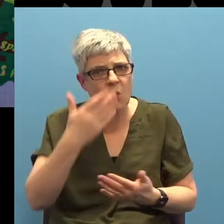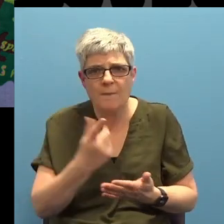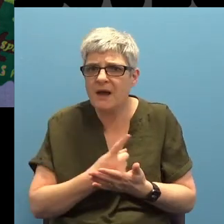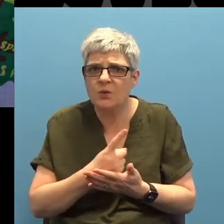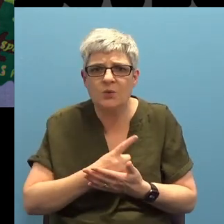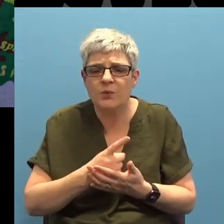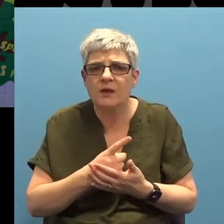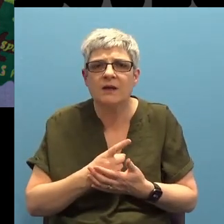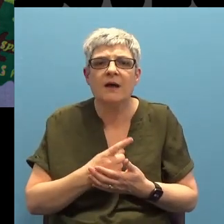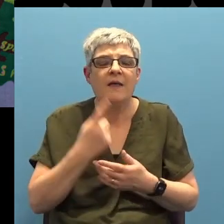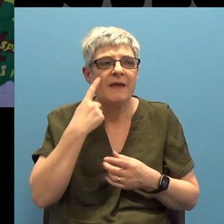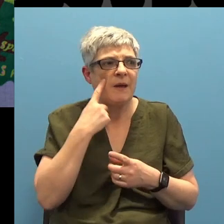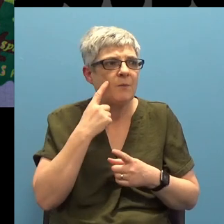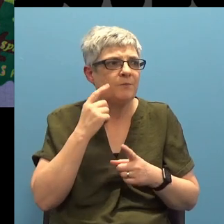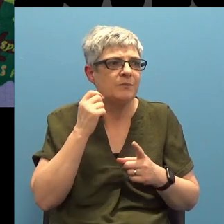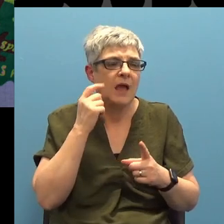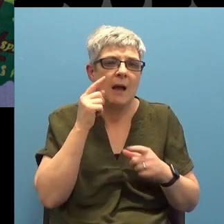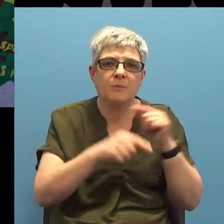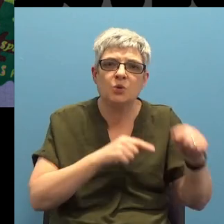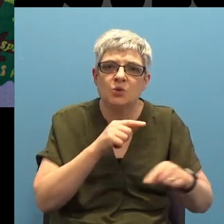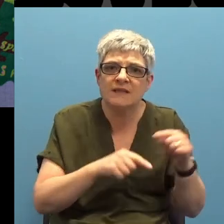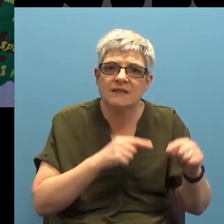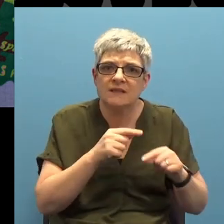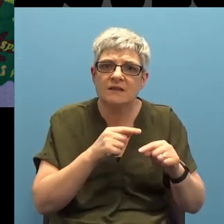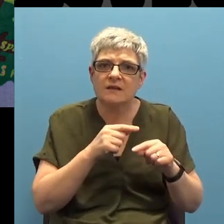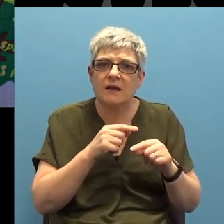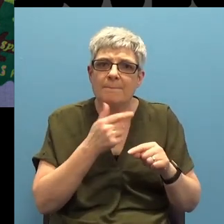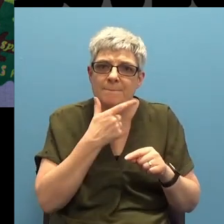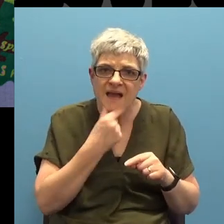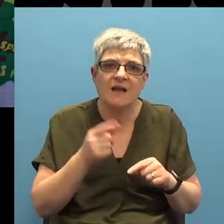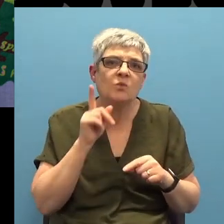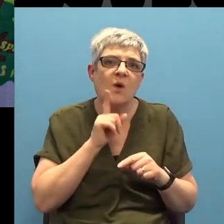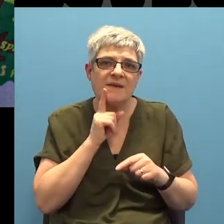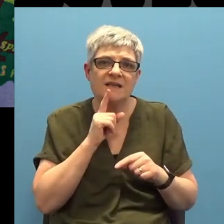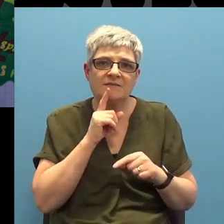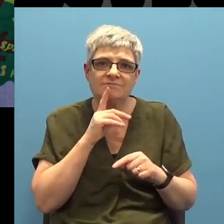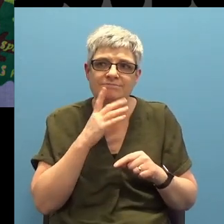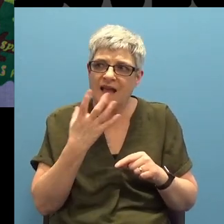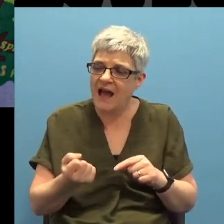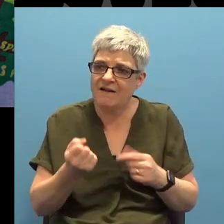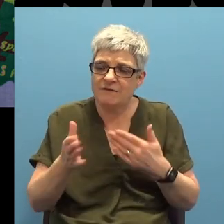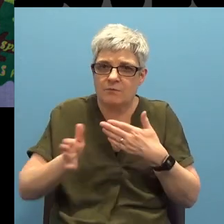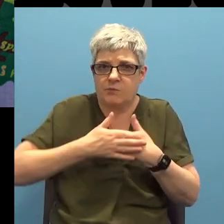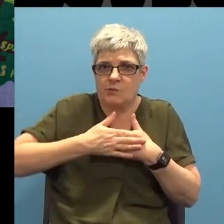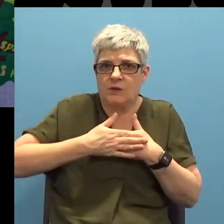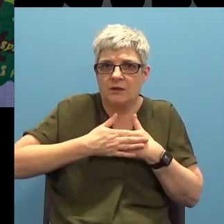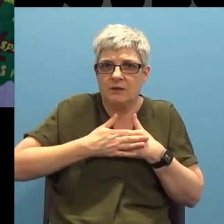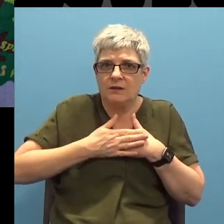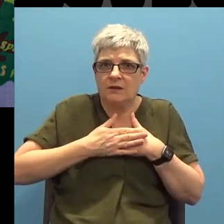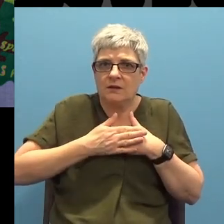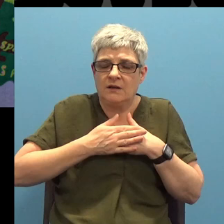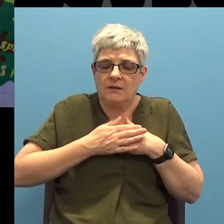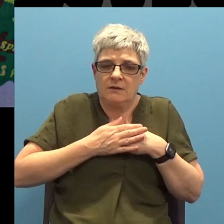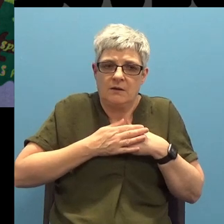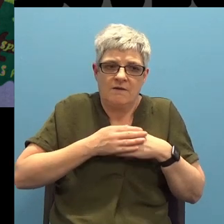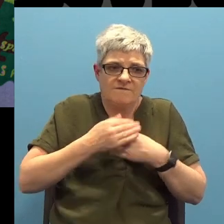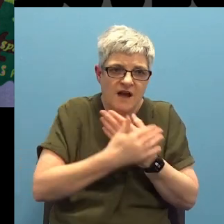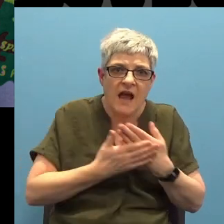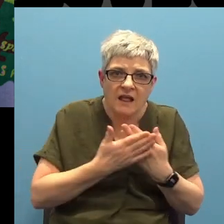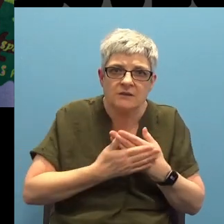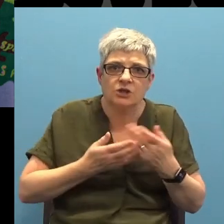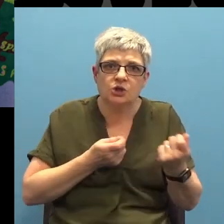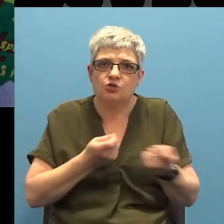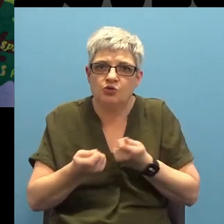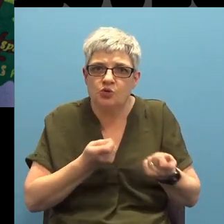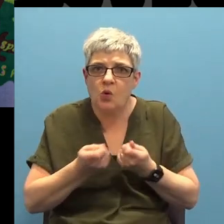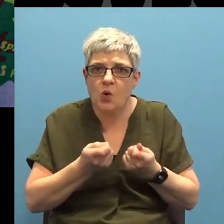about the abuse suffered by men and women behind closed doors, violence and control. I see it in